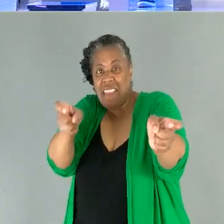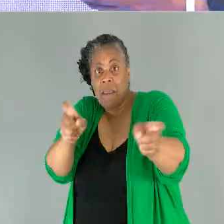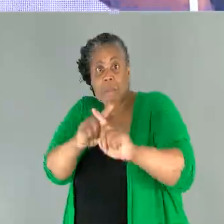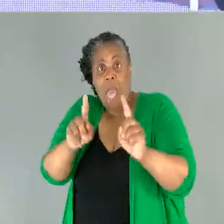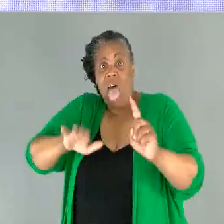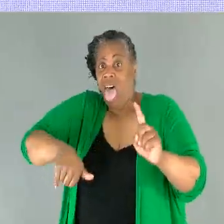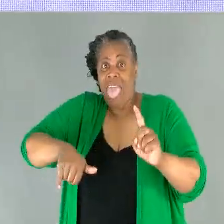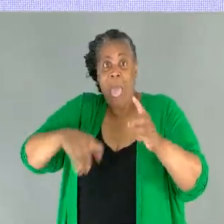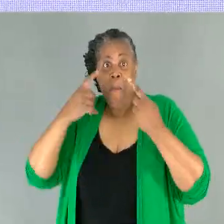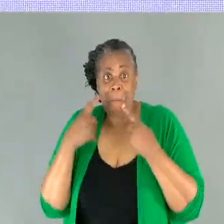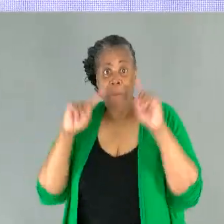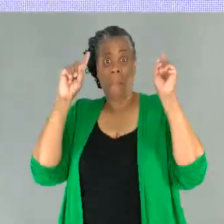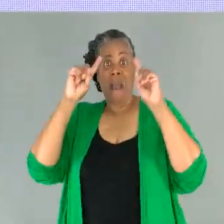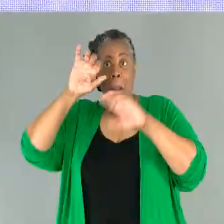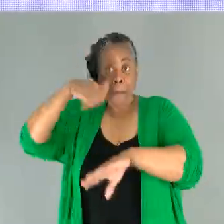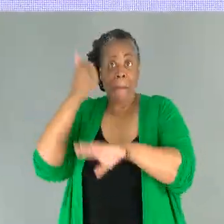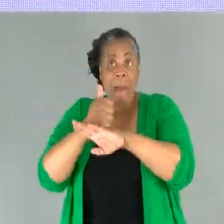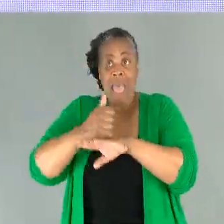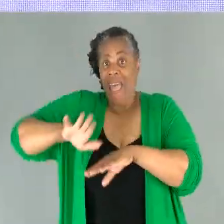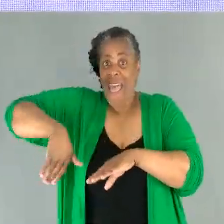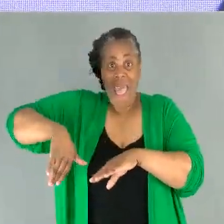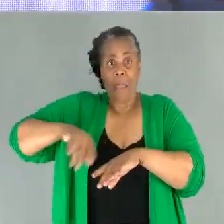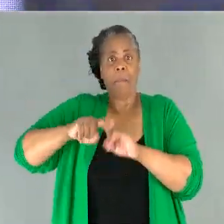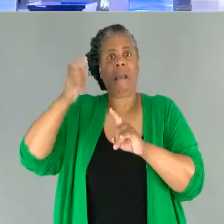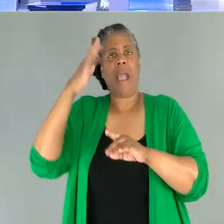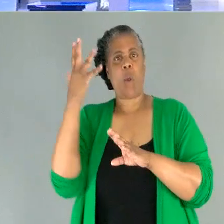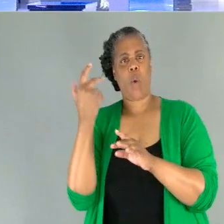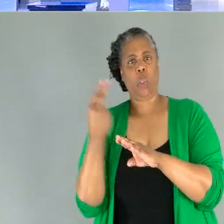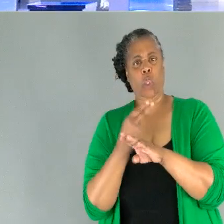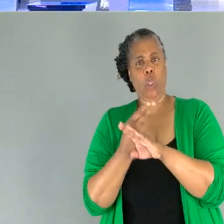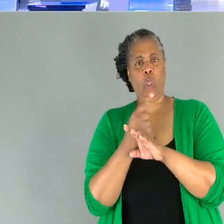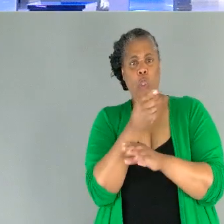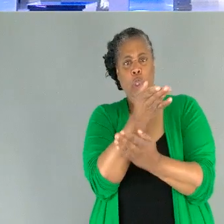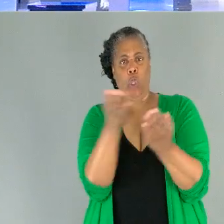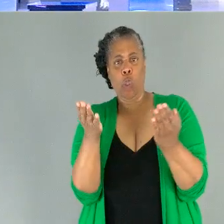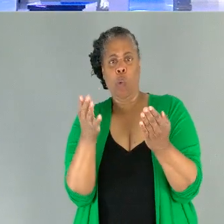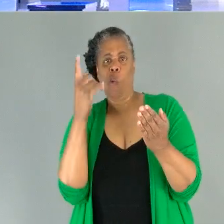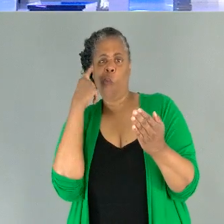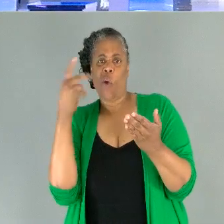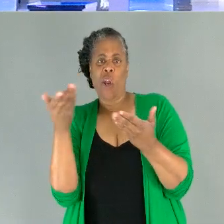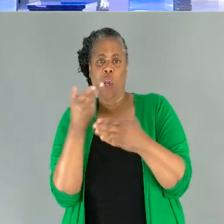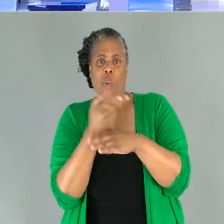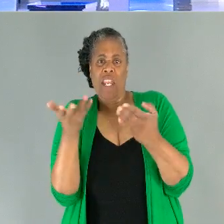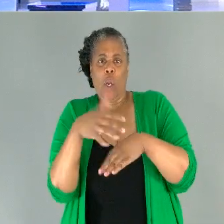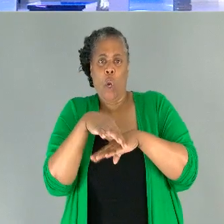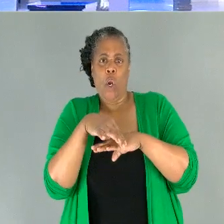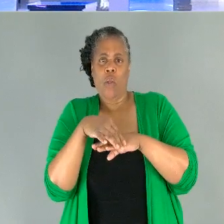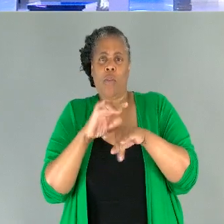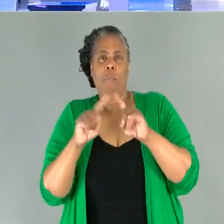you and wants to use you to birth something into the earth.